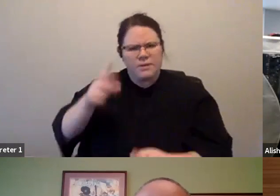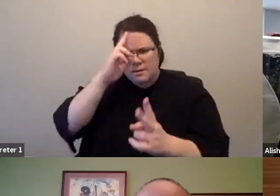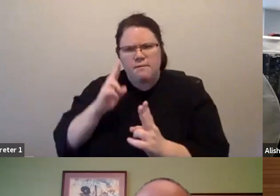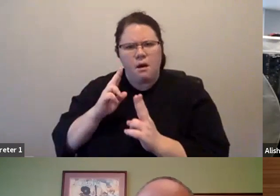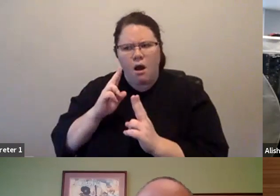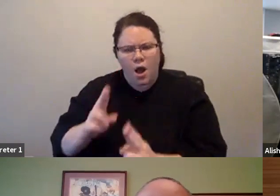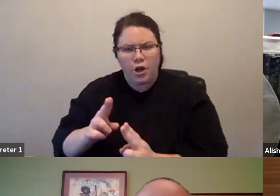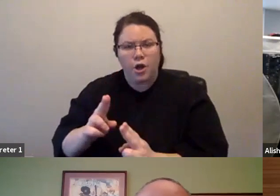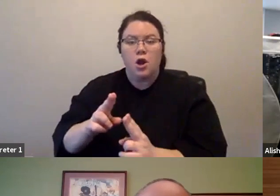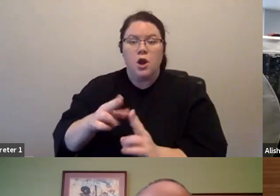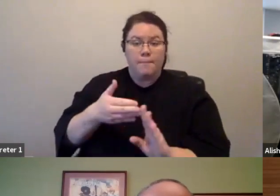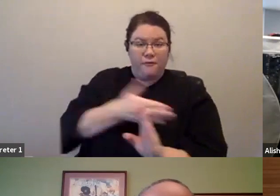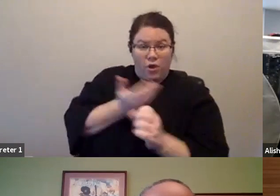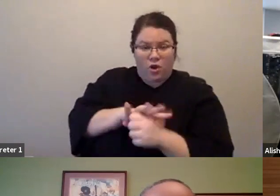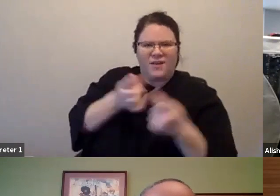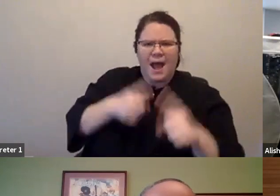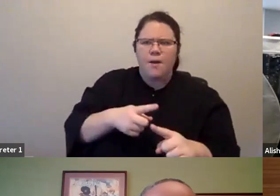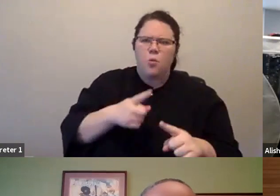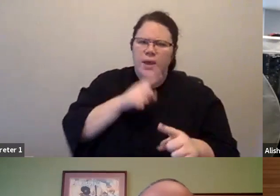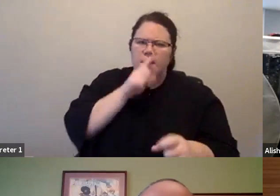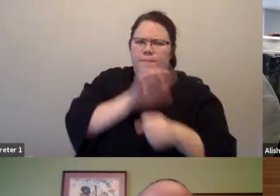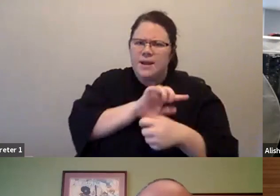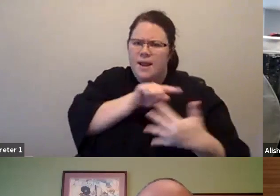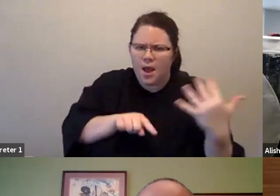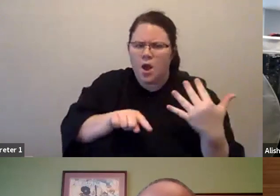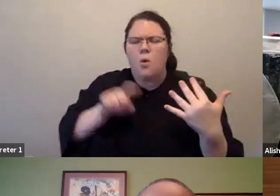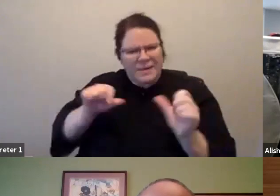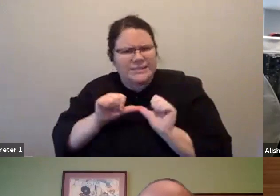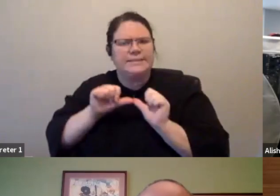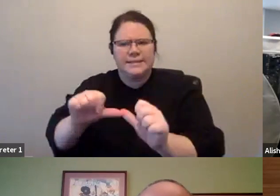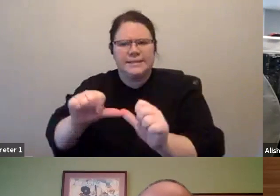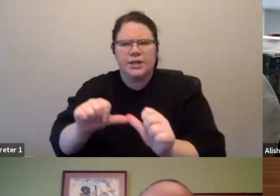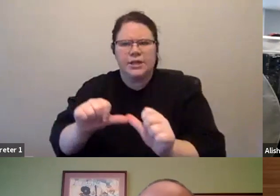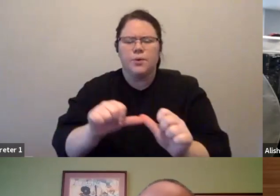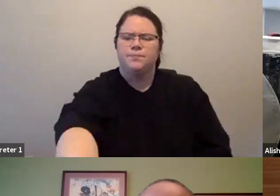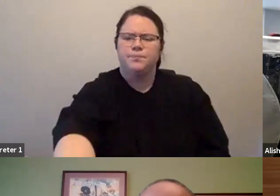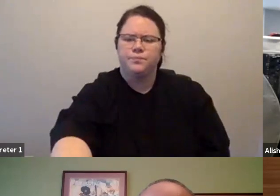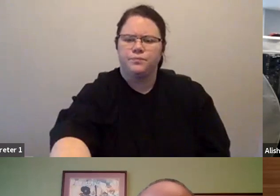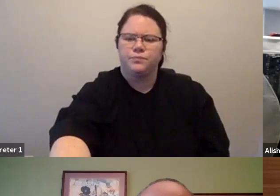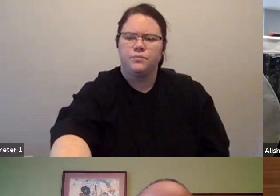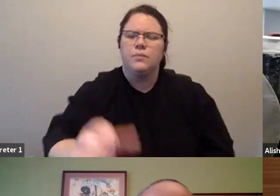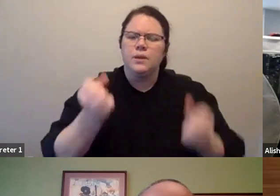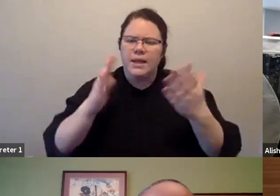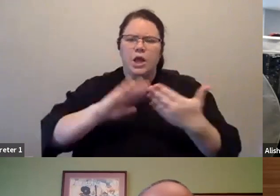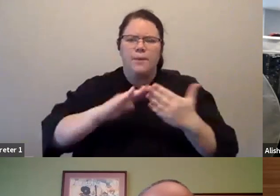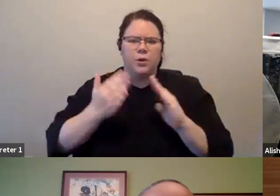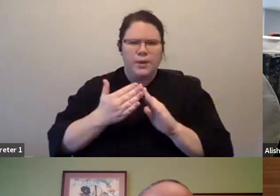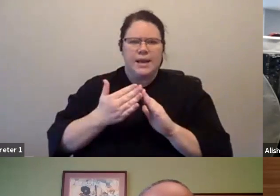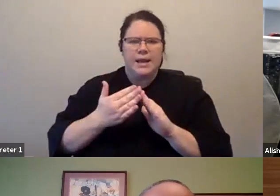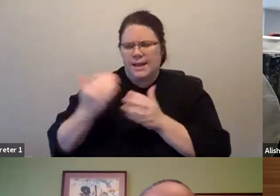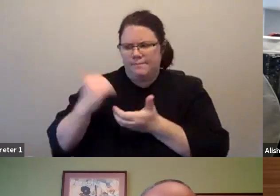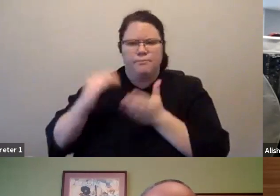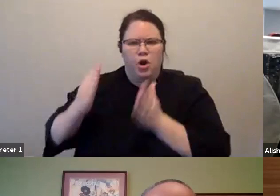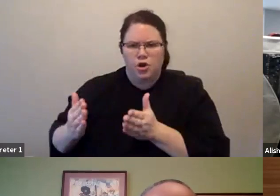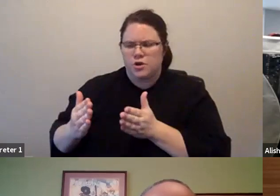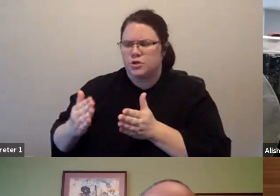prior to the pandemic, because there were several programs that we had invested in, community partners that we were working with, that